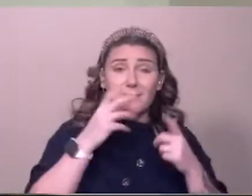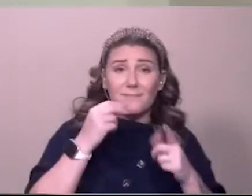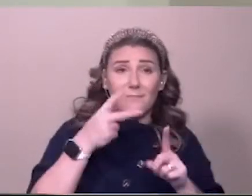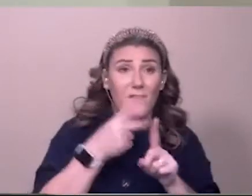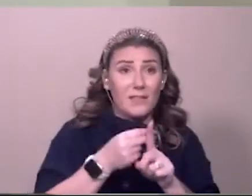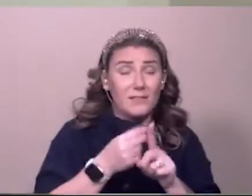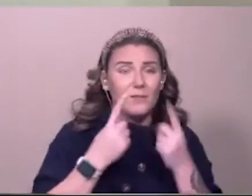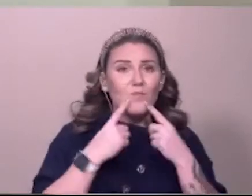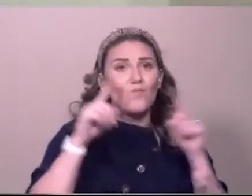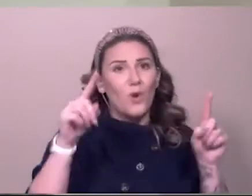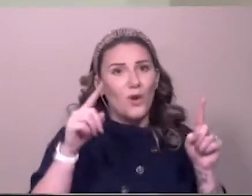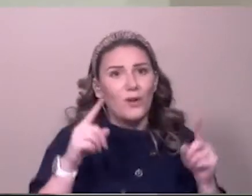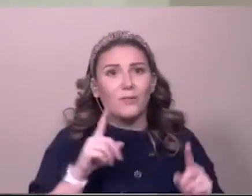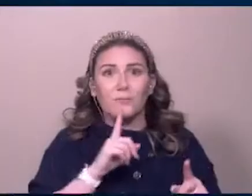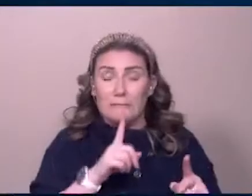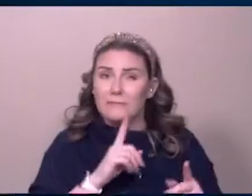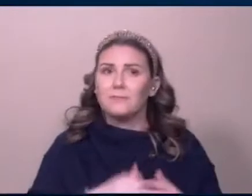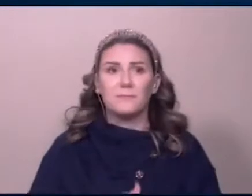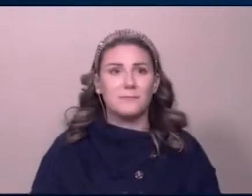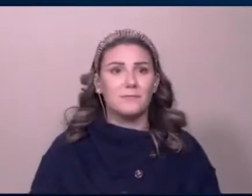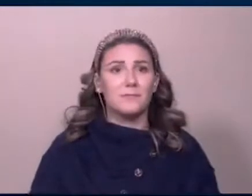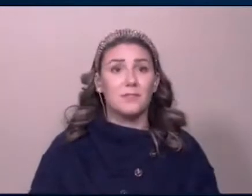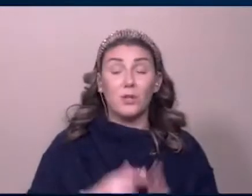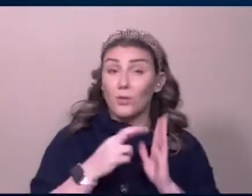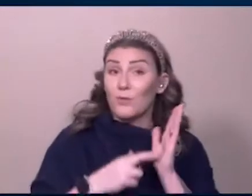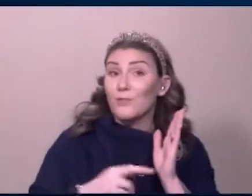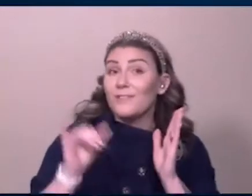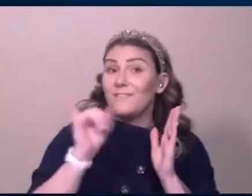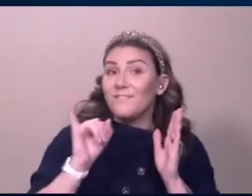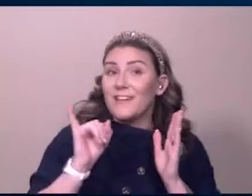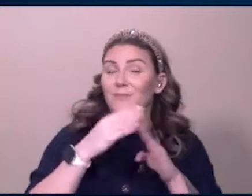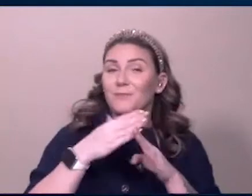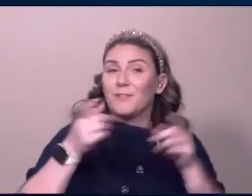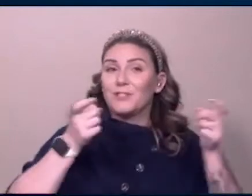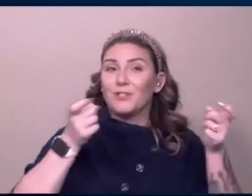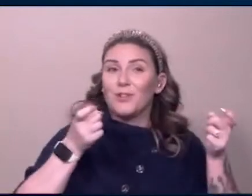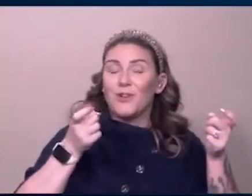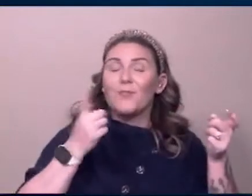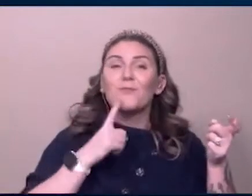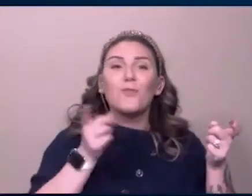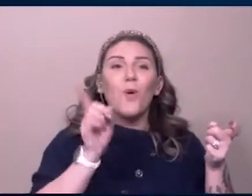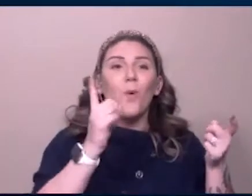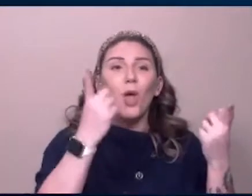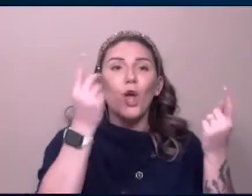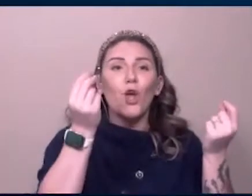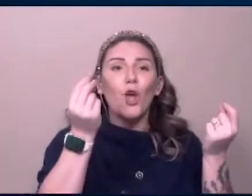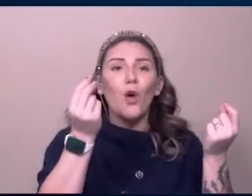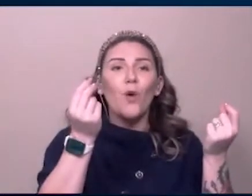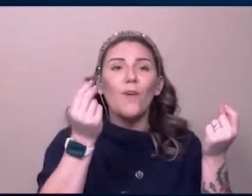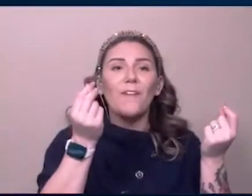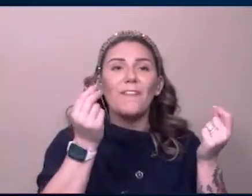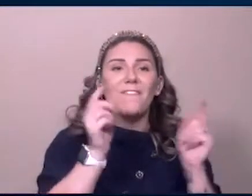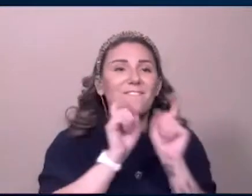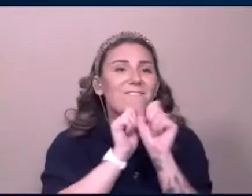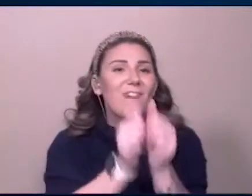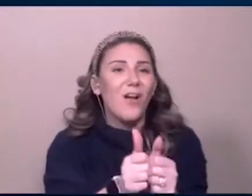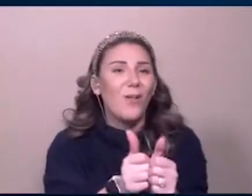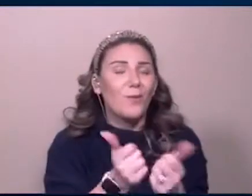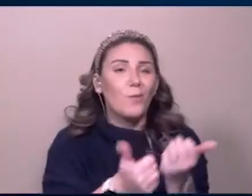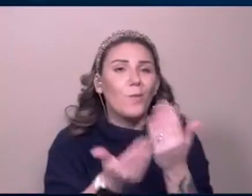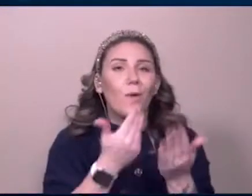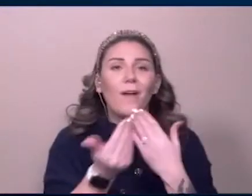work. Yeah, the rules of infection prevention and control, where do they go? They go with you, wherever you